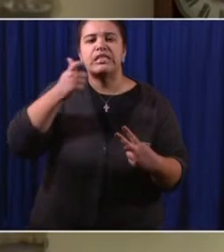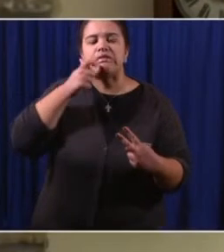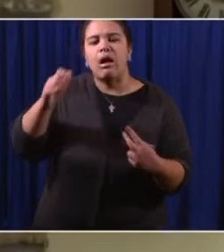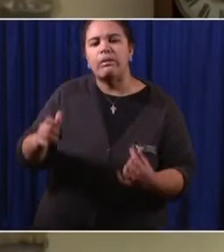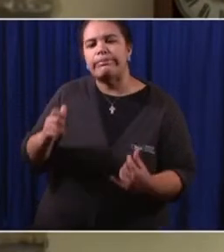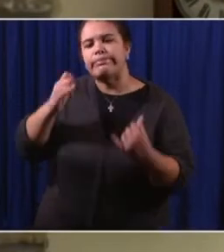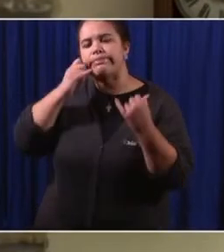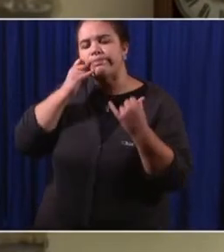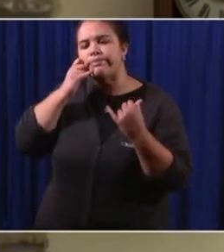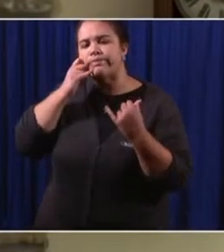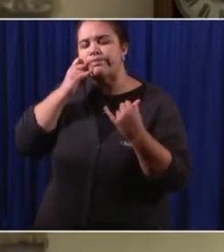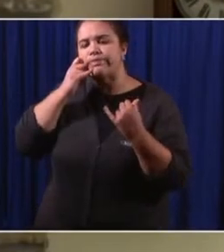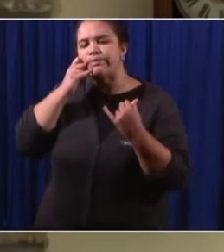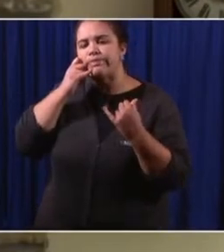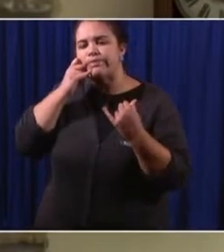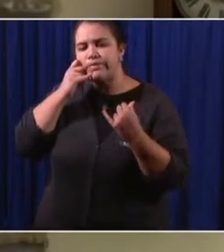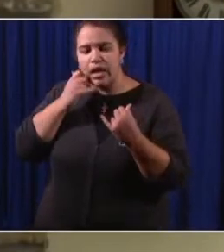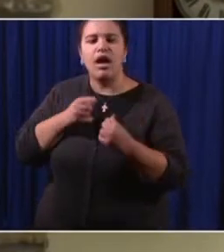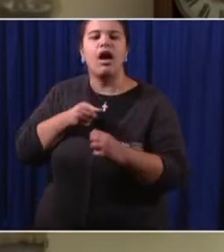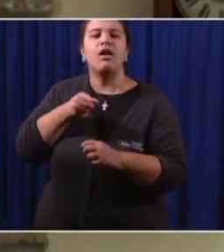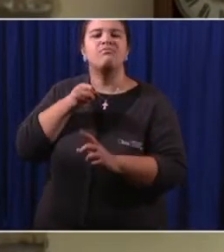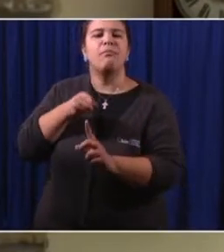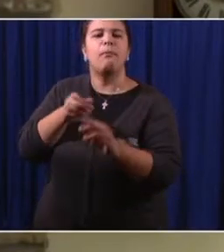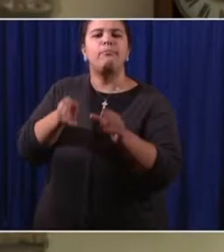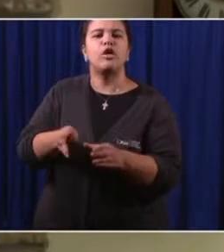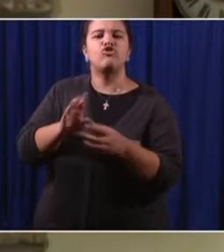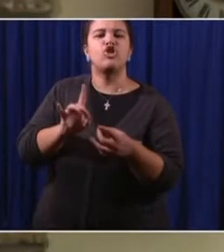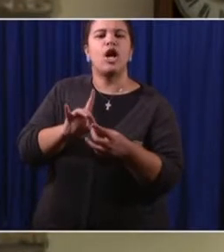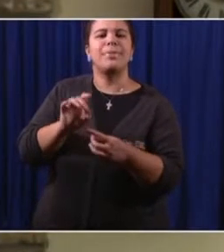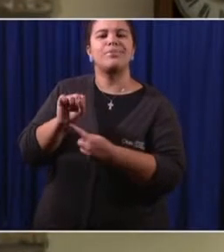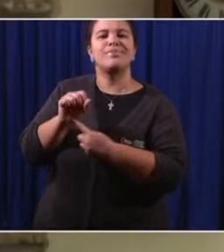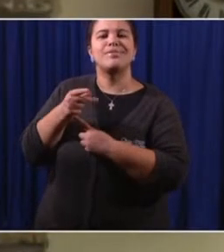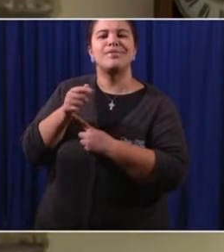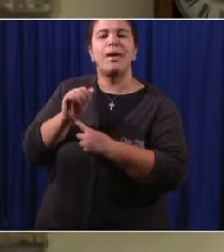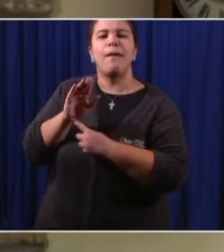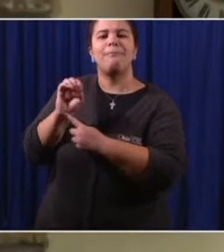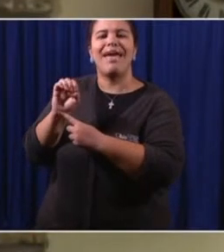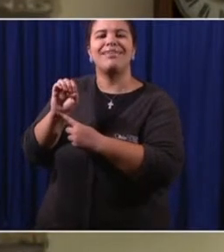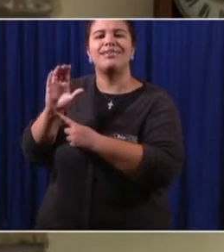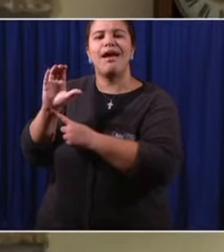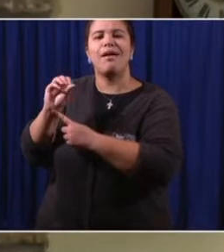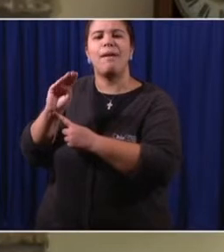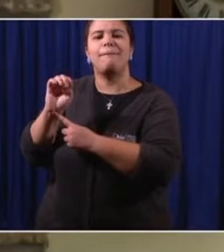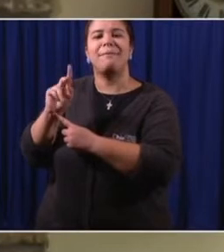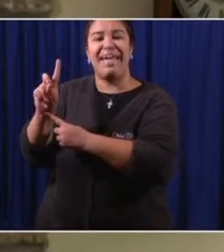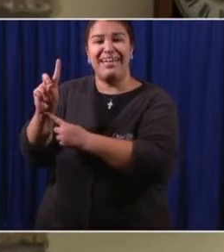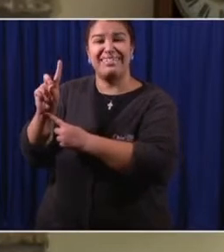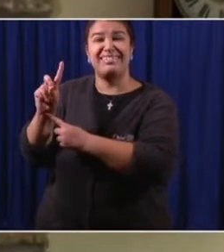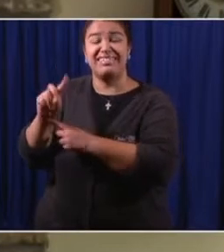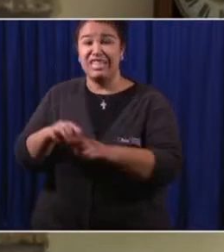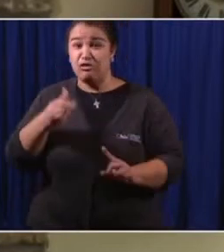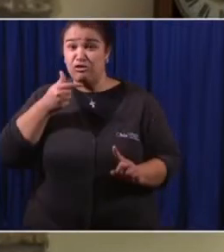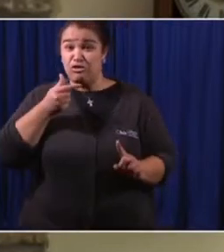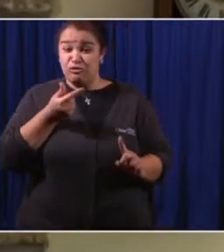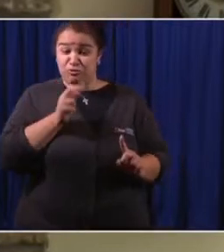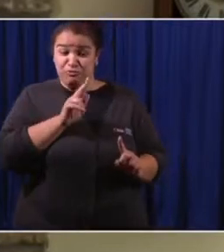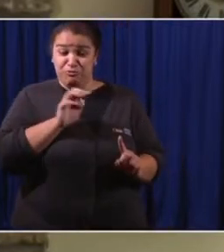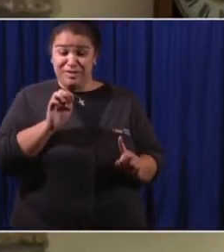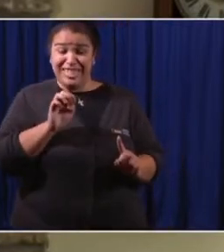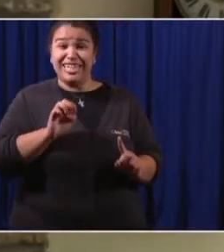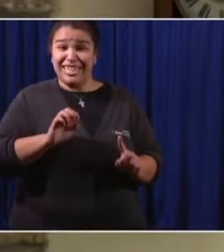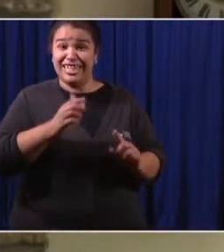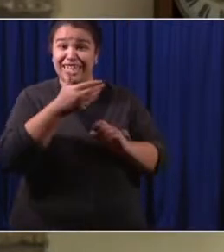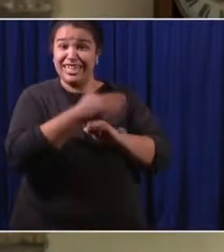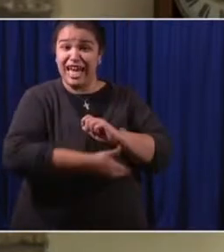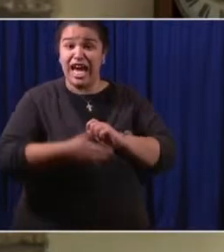talk a little bit about Space Command. And he said, Greene County and Ohio is going to put together a really good bid to try and land